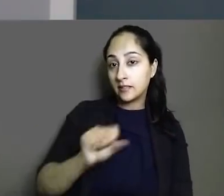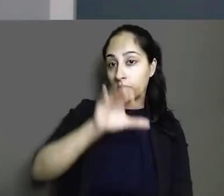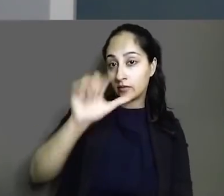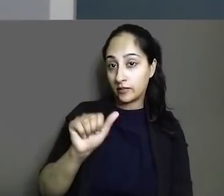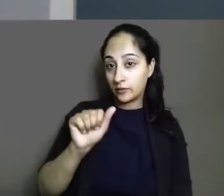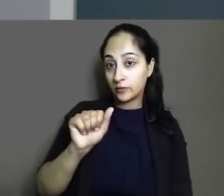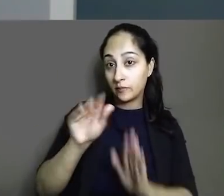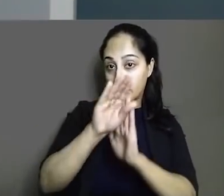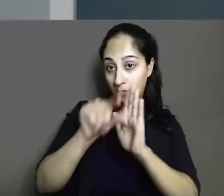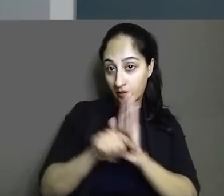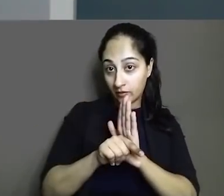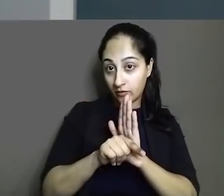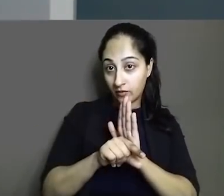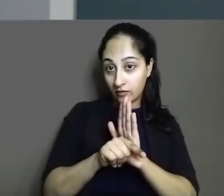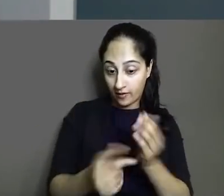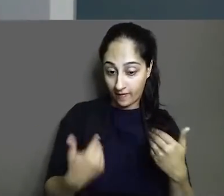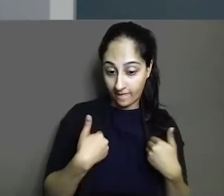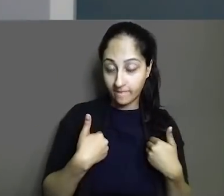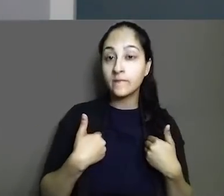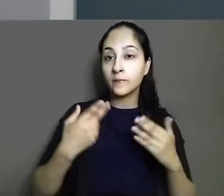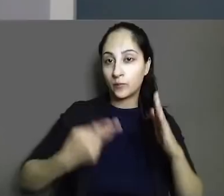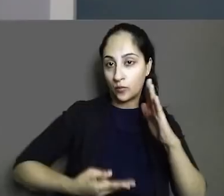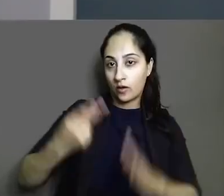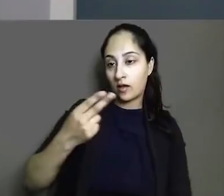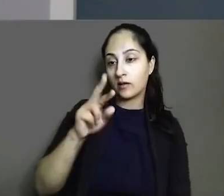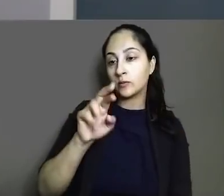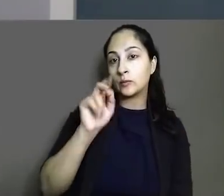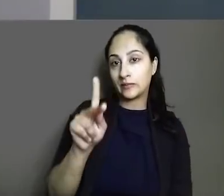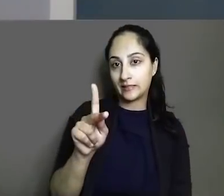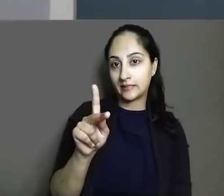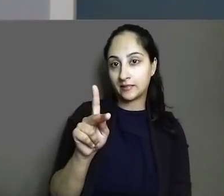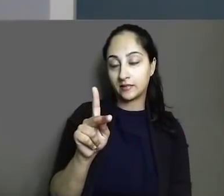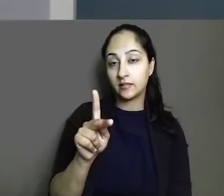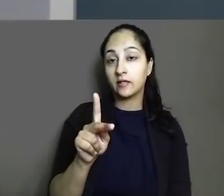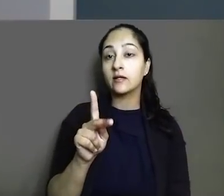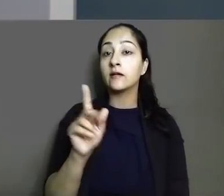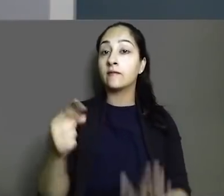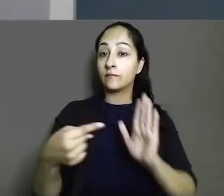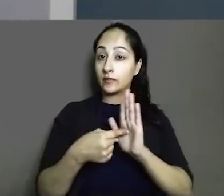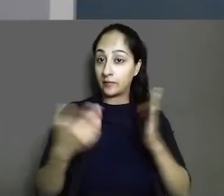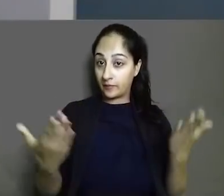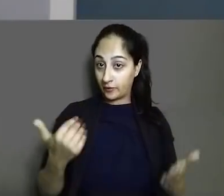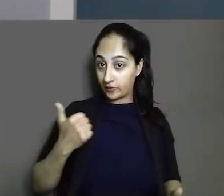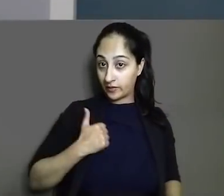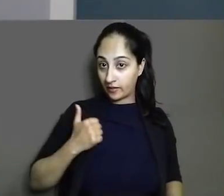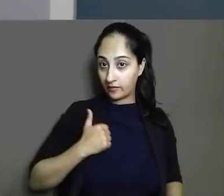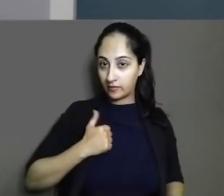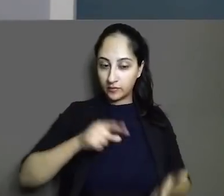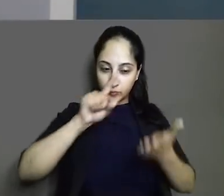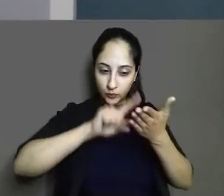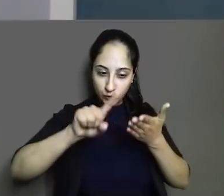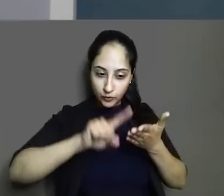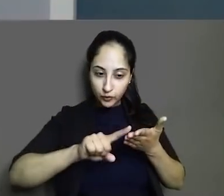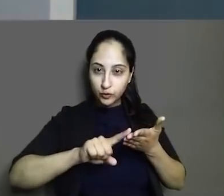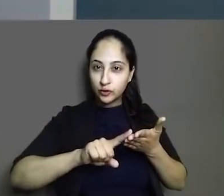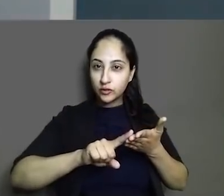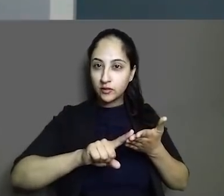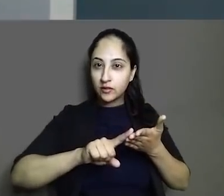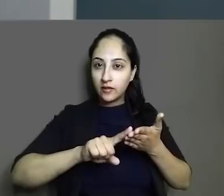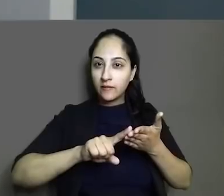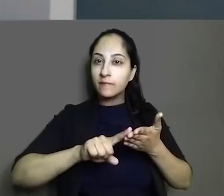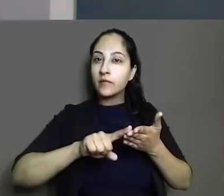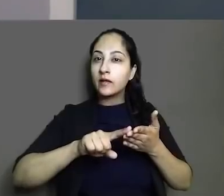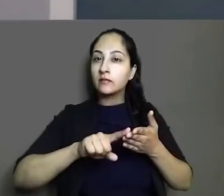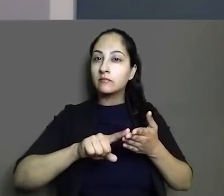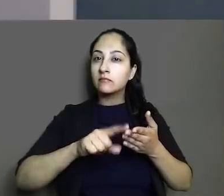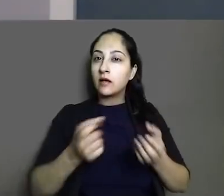like South Asians have been found to be disproportionately affected by COVID. So in Canada, for example, when you look